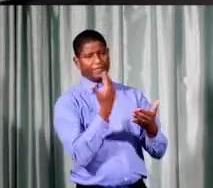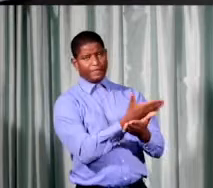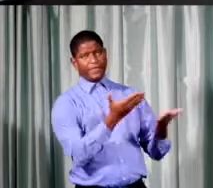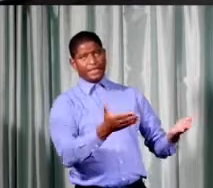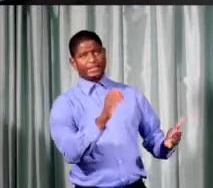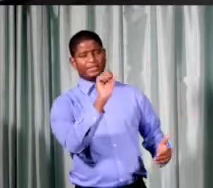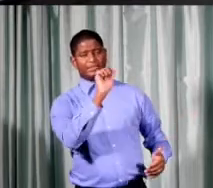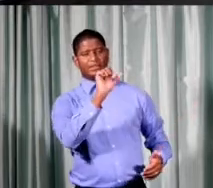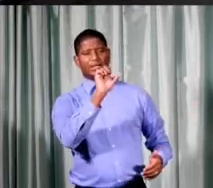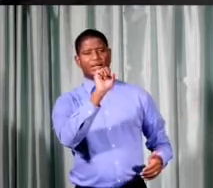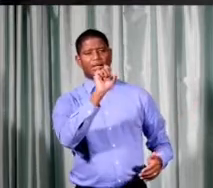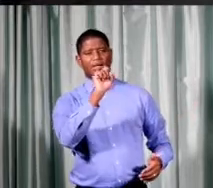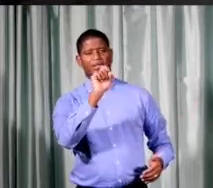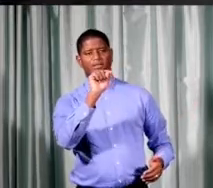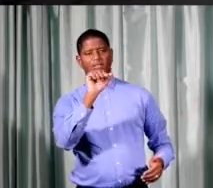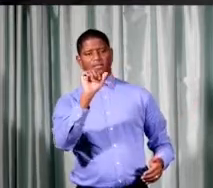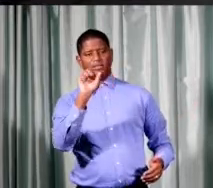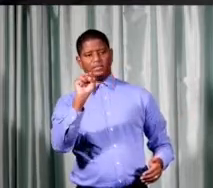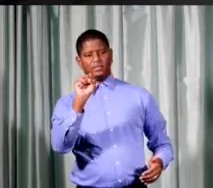now,